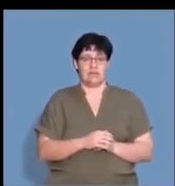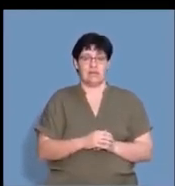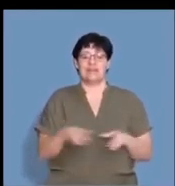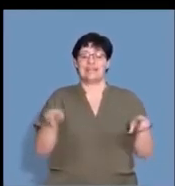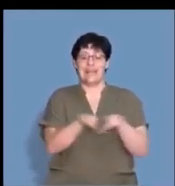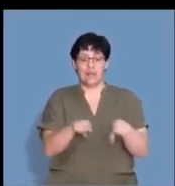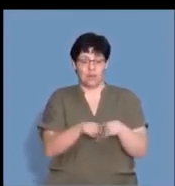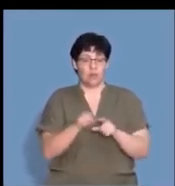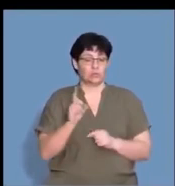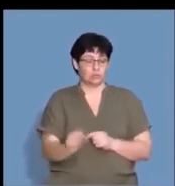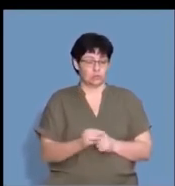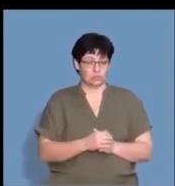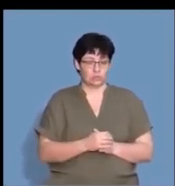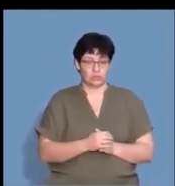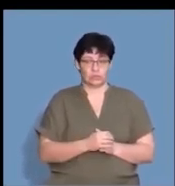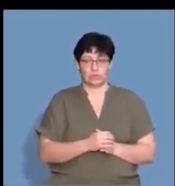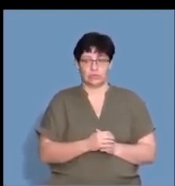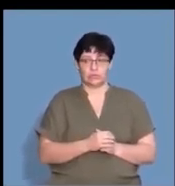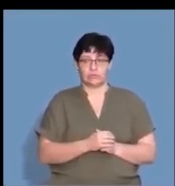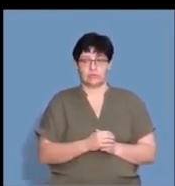is equal to